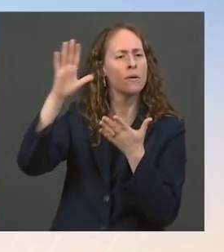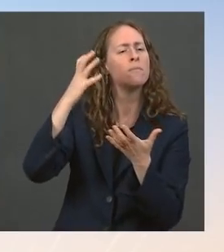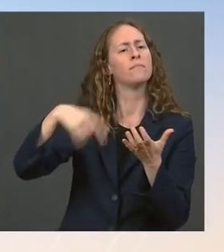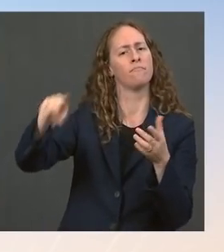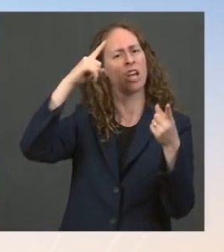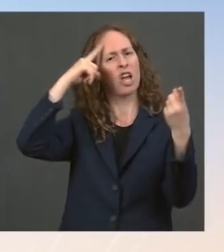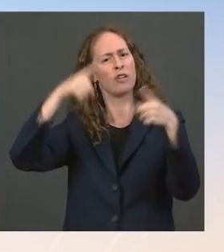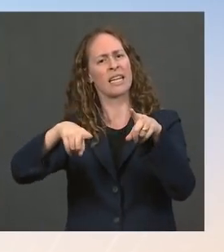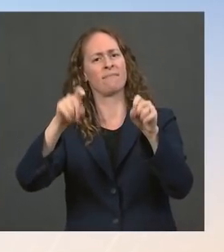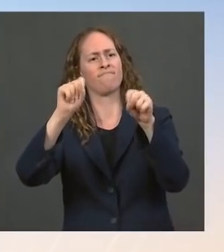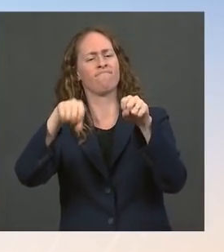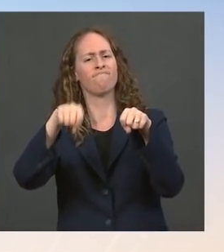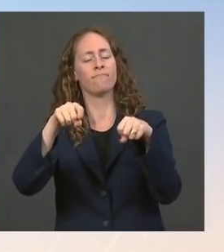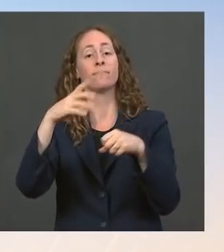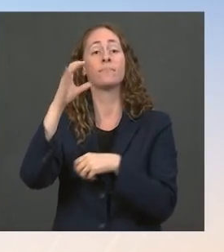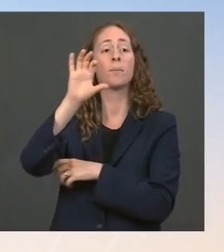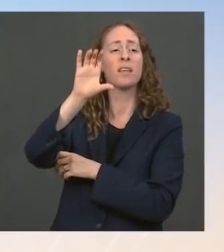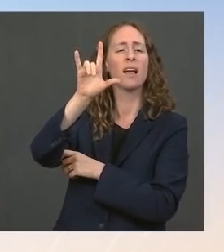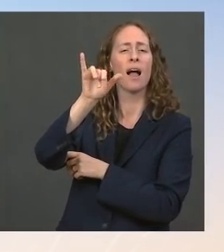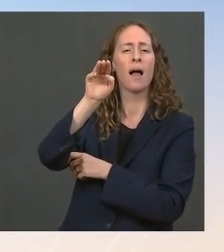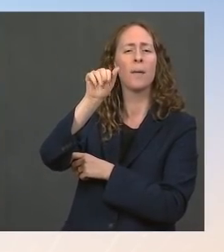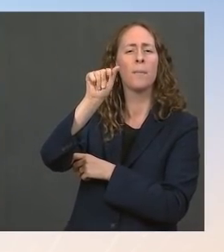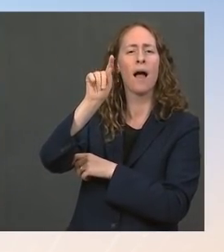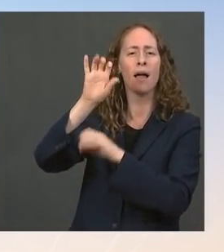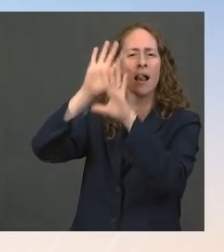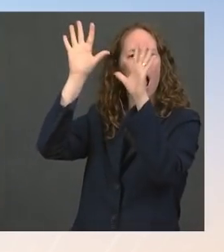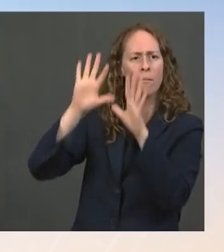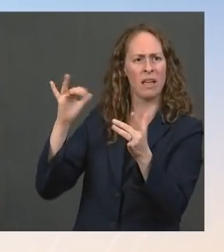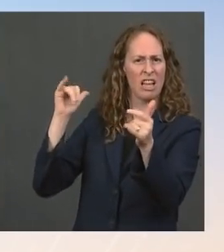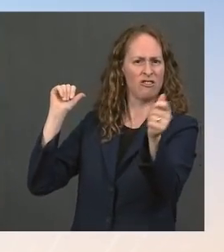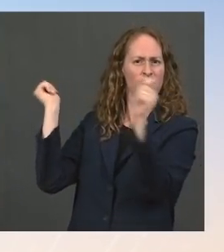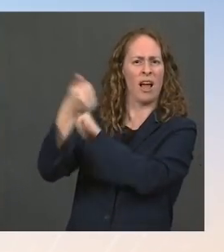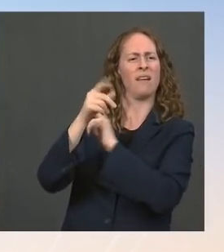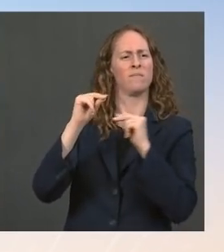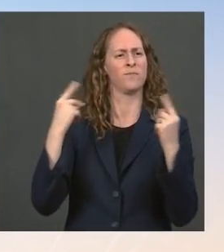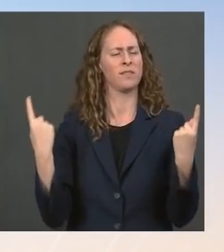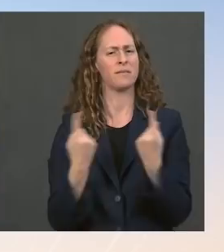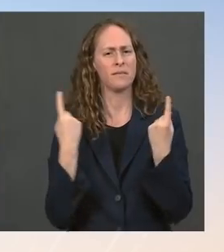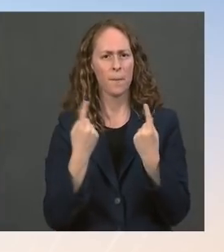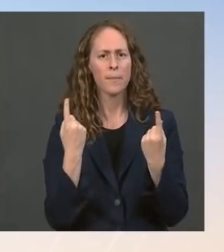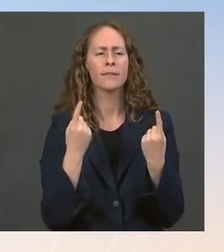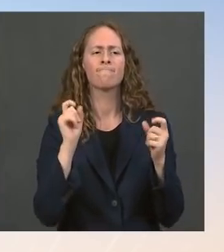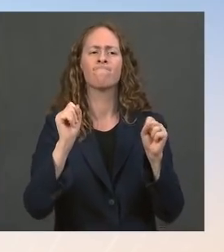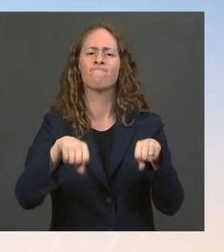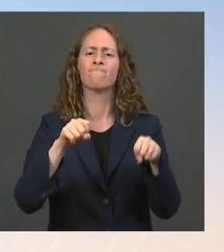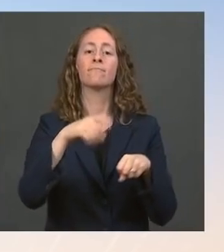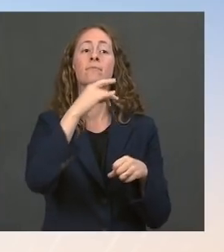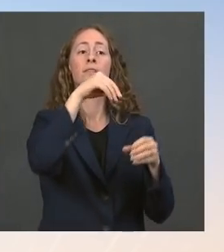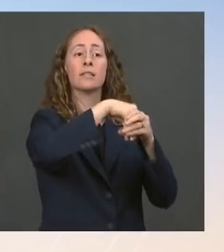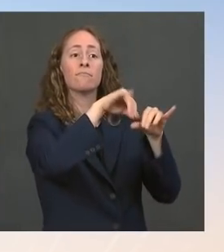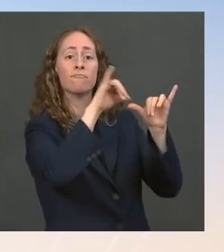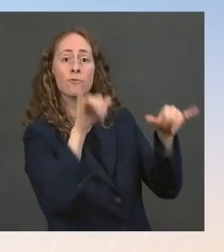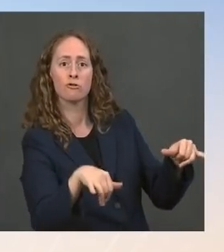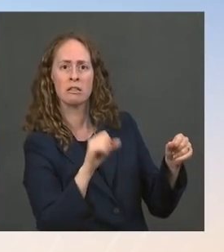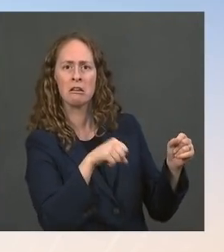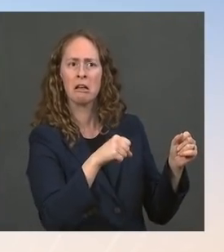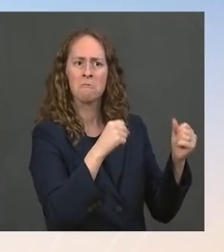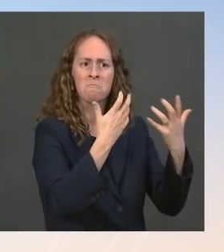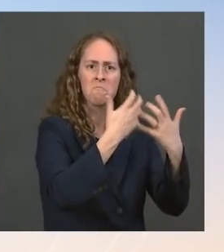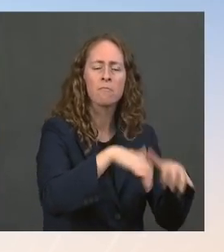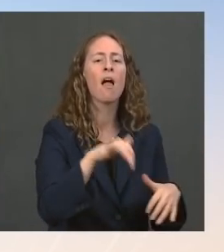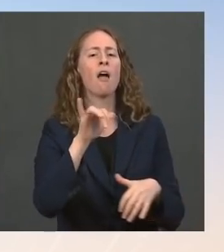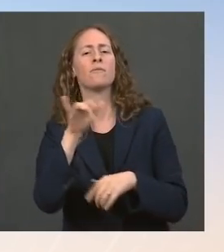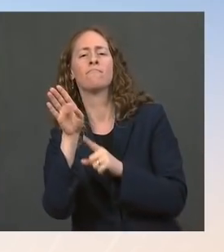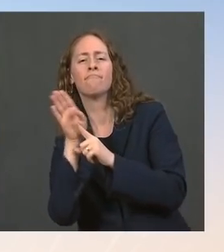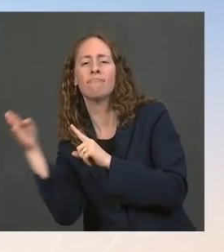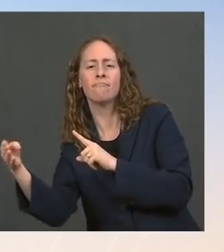climate crisis. There's extensive proposals both in the infrastructure package as well as in the reconciliation package. A big part of what we're talking